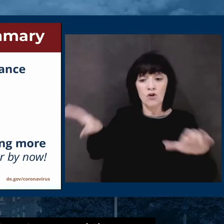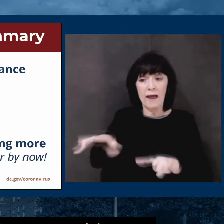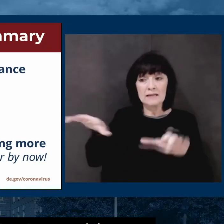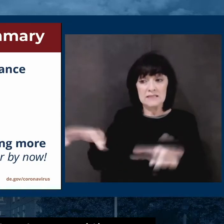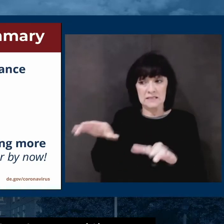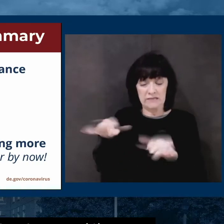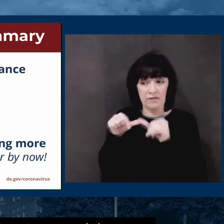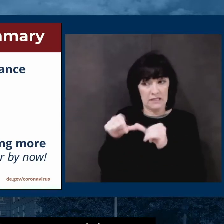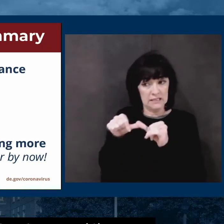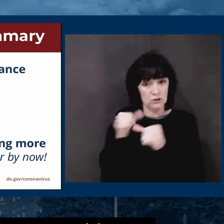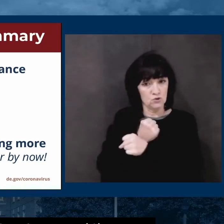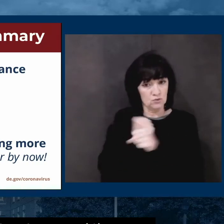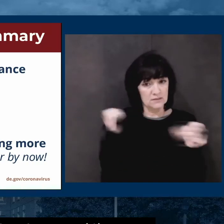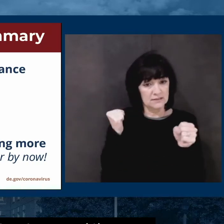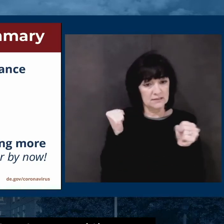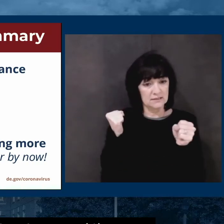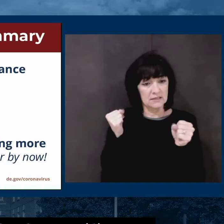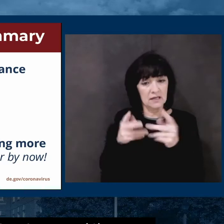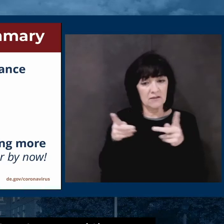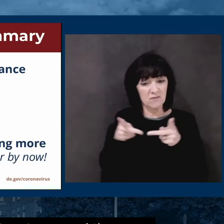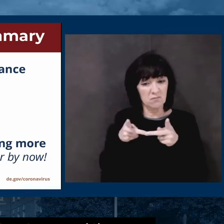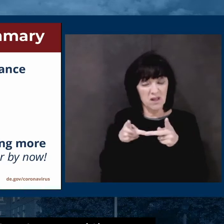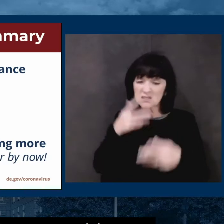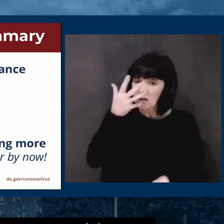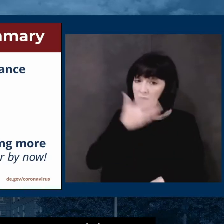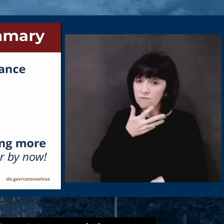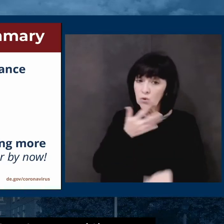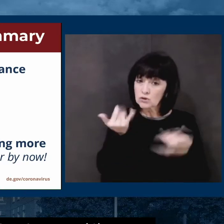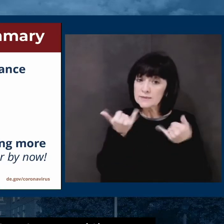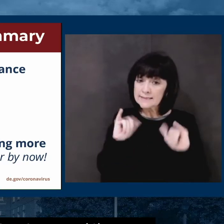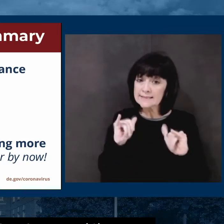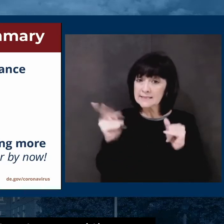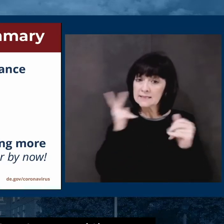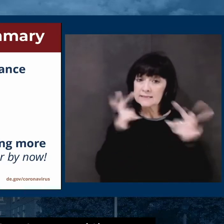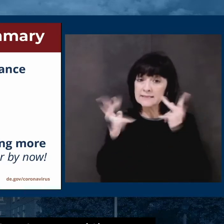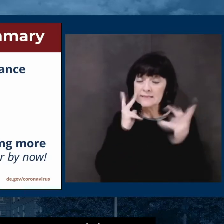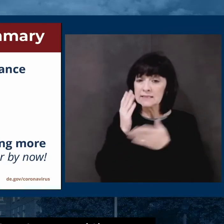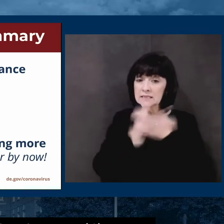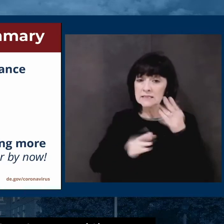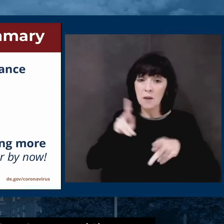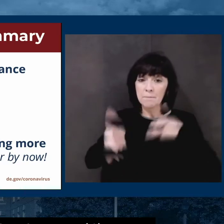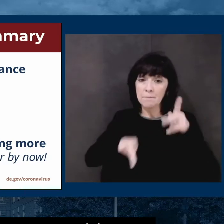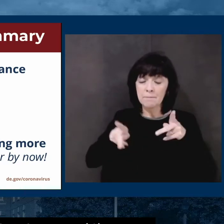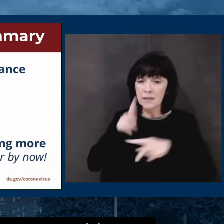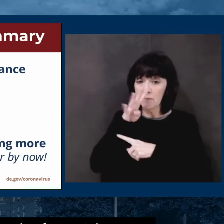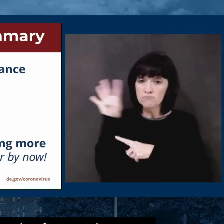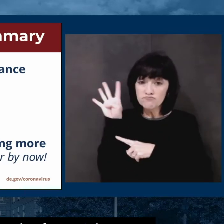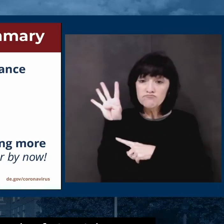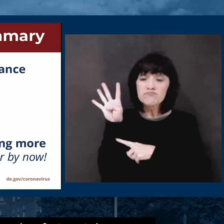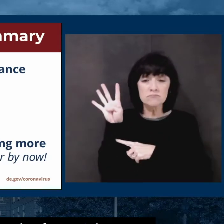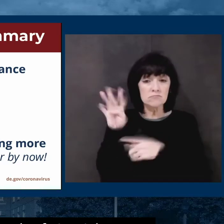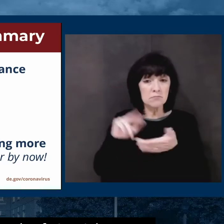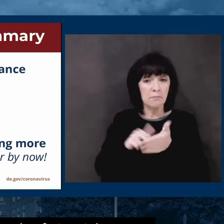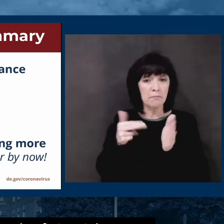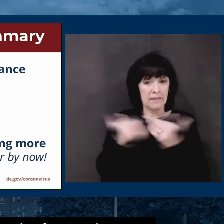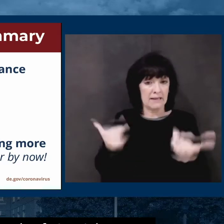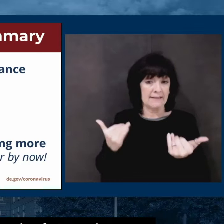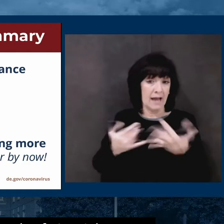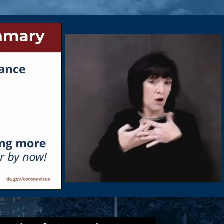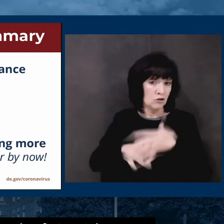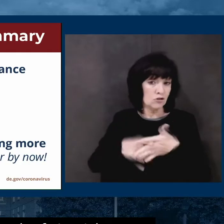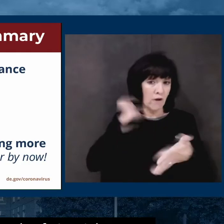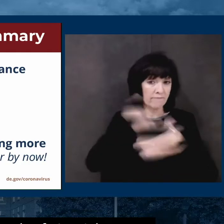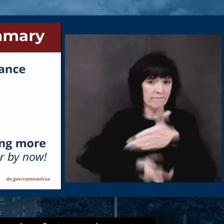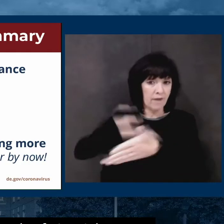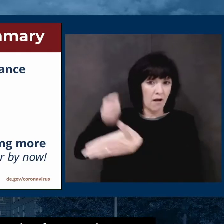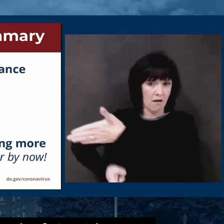And unfortunately, we're still seeing some issues. So fines and other enforcement actions are becoming more common. And it's all because since we